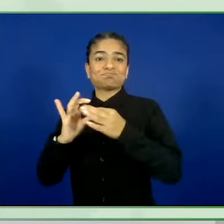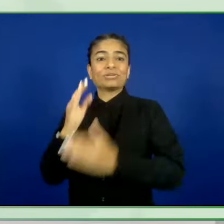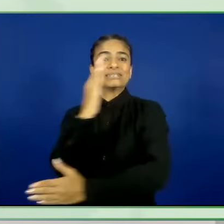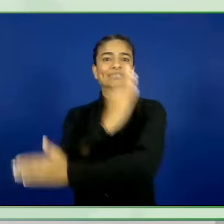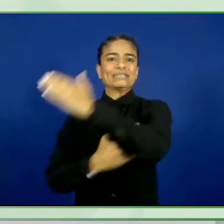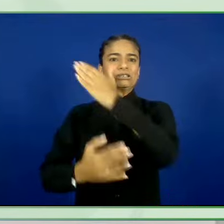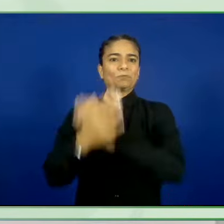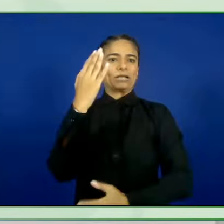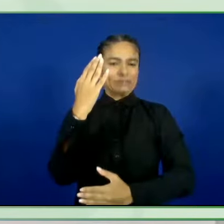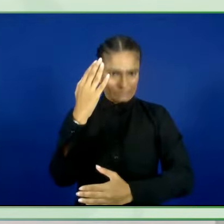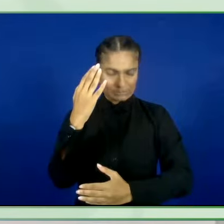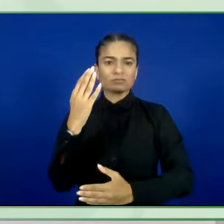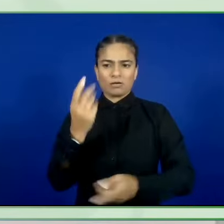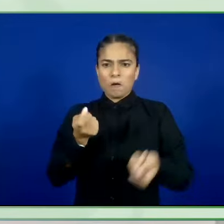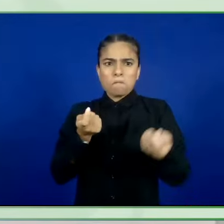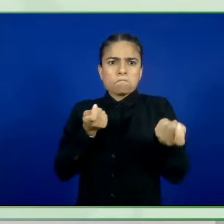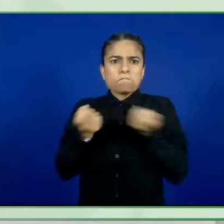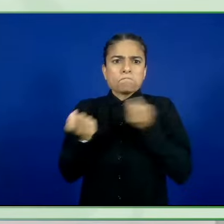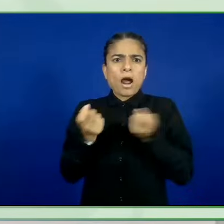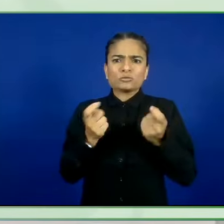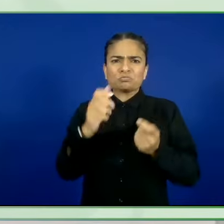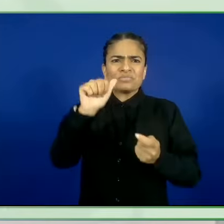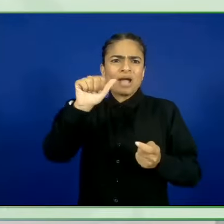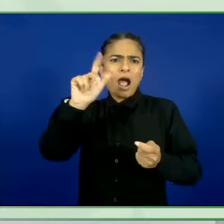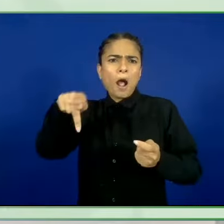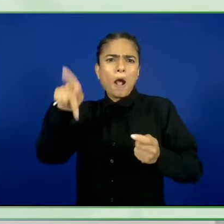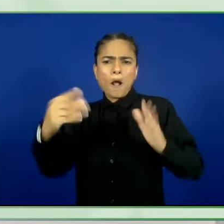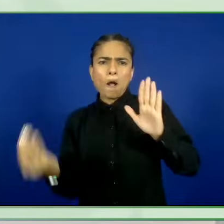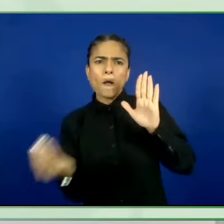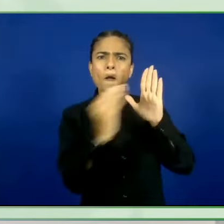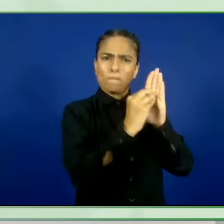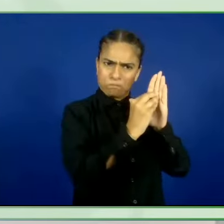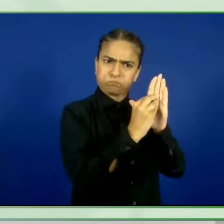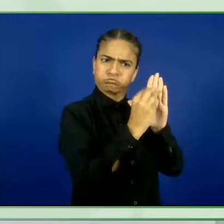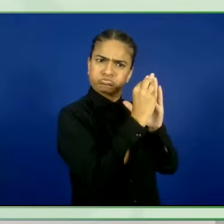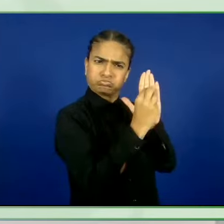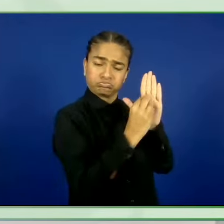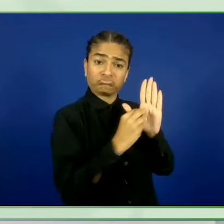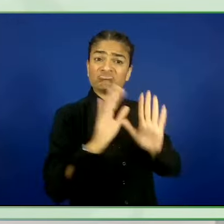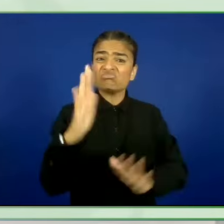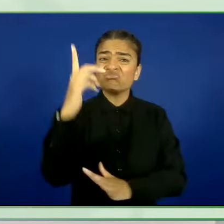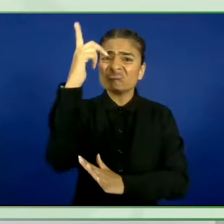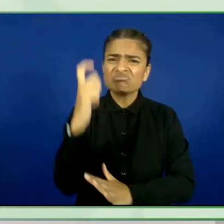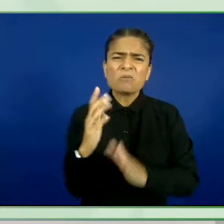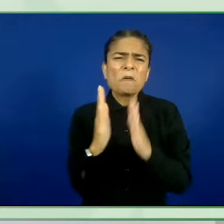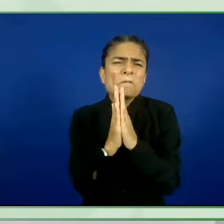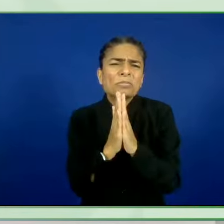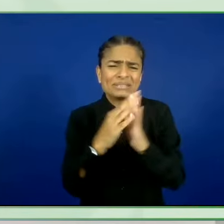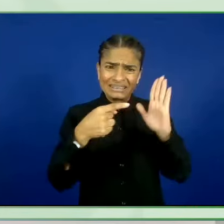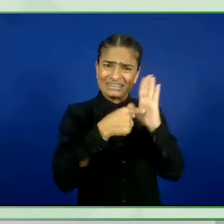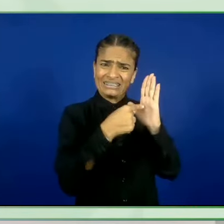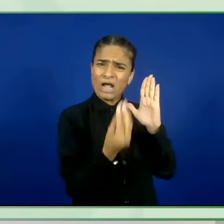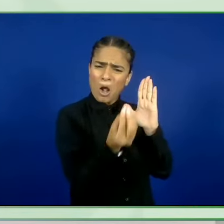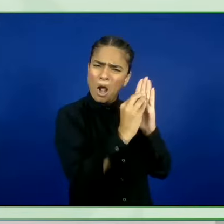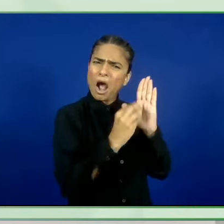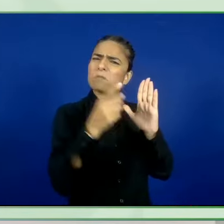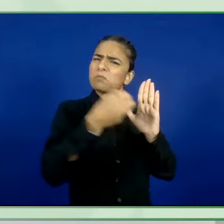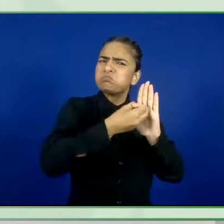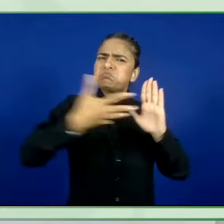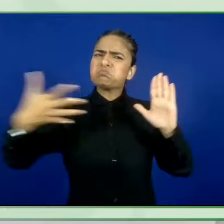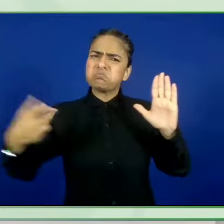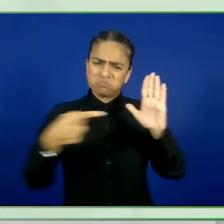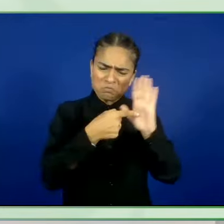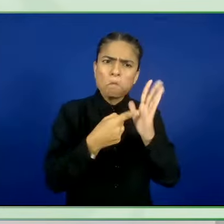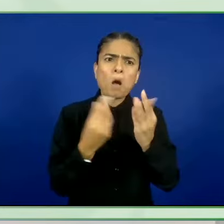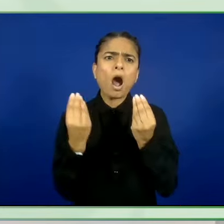off, could you please tell us a little bit about the app and how, as a case management tool, it differs